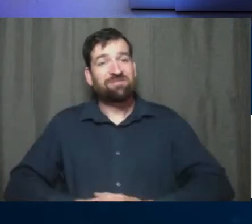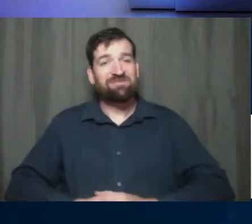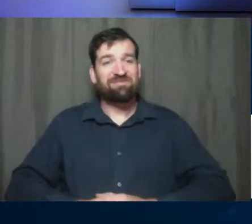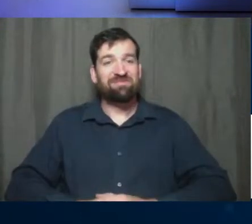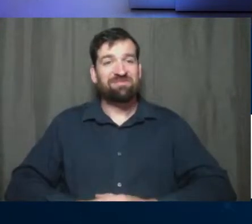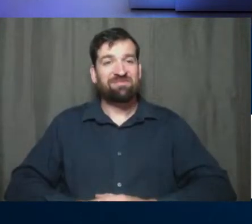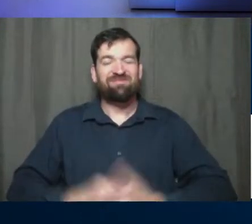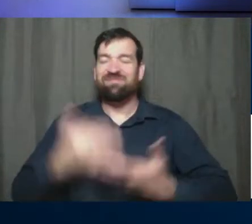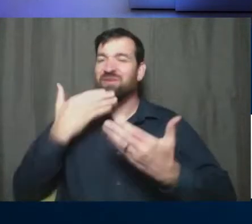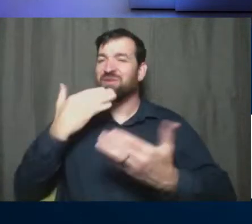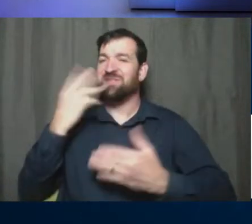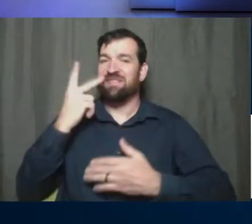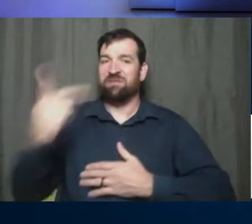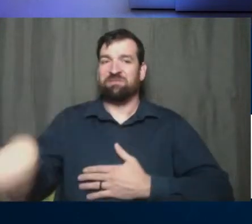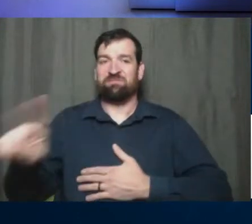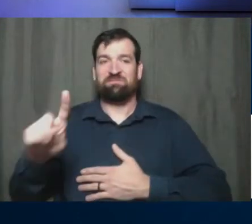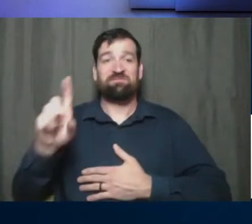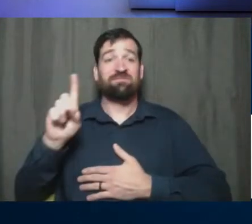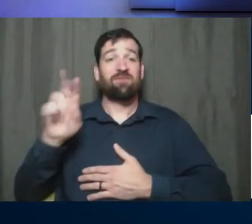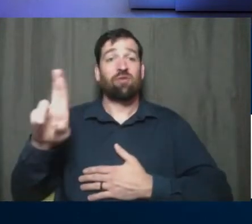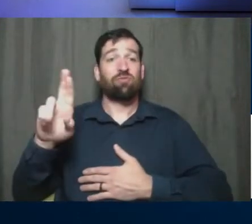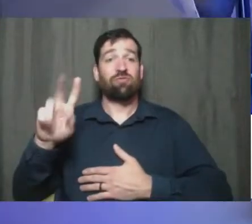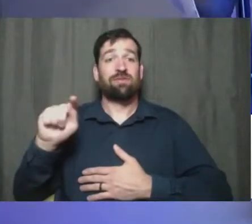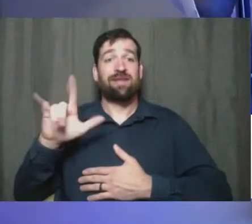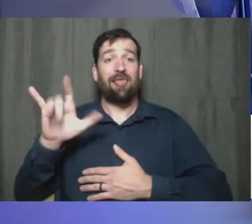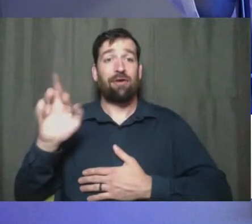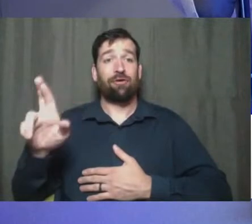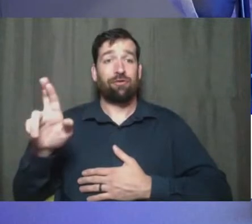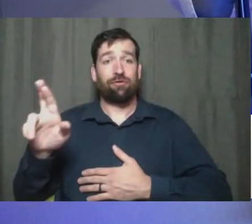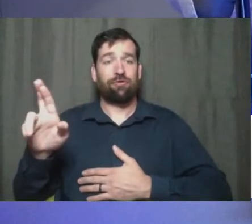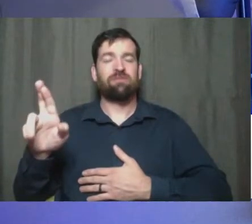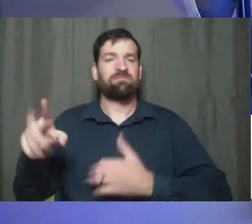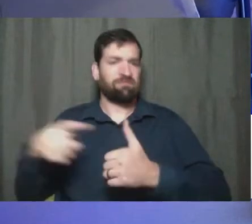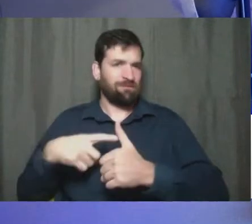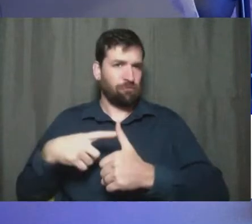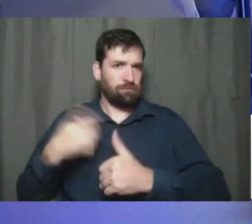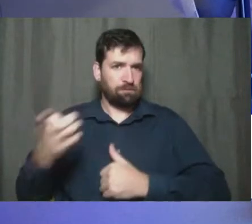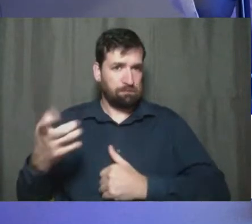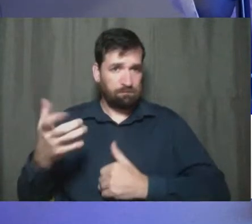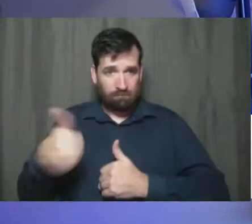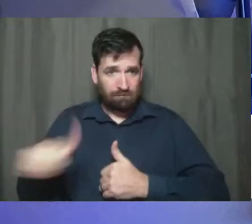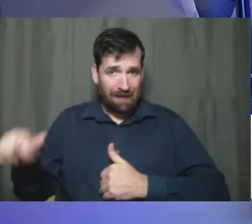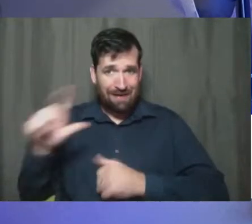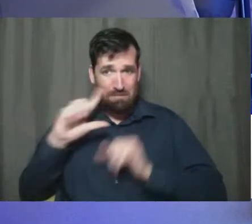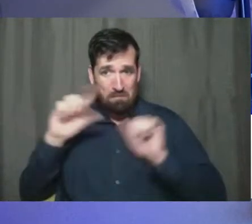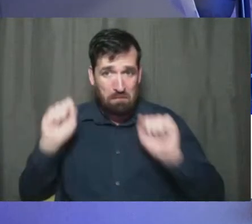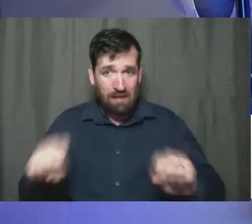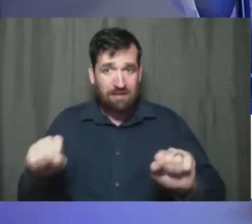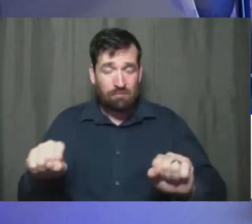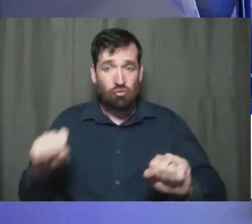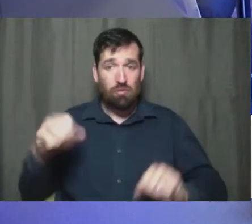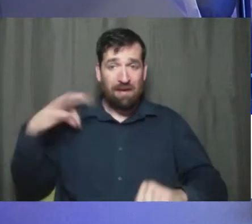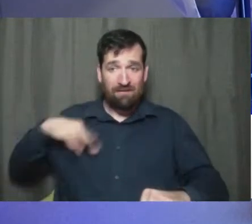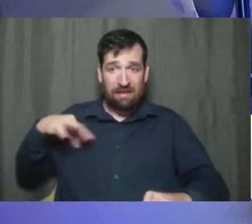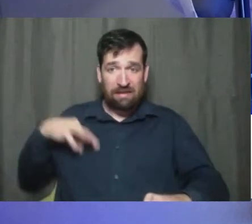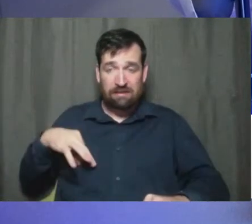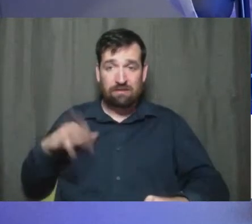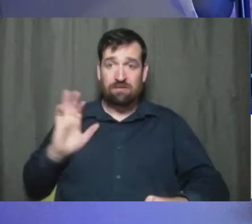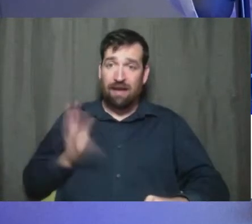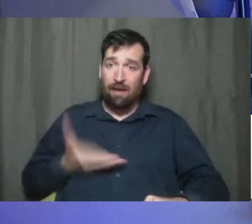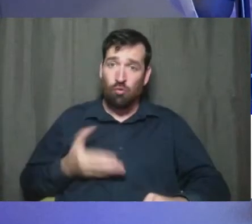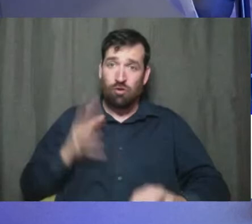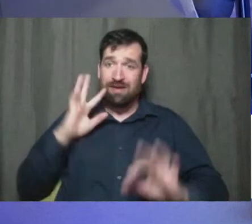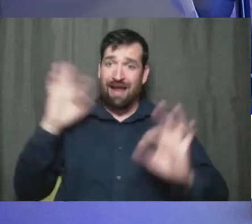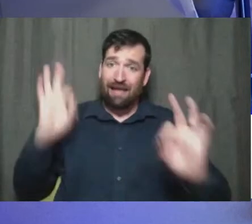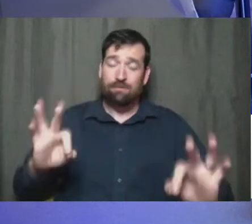see you. Okay, Dr. Taylor, let's just start with you. Any possible good benefits? You are our liver doctor, our expert.